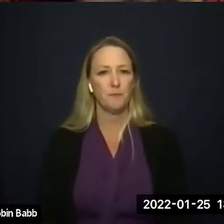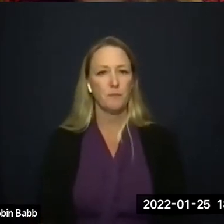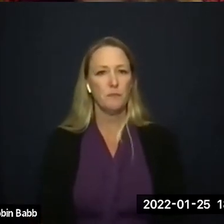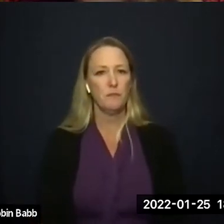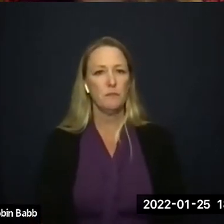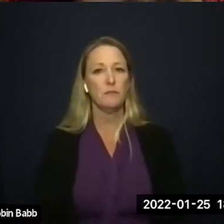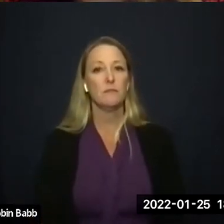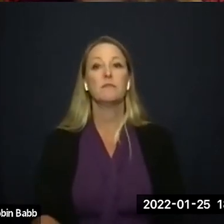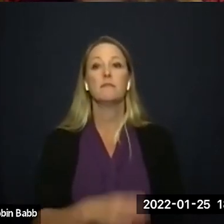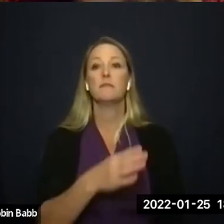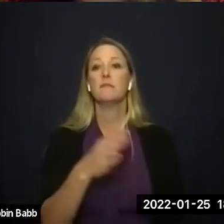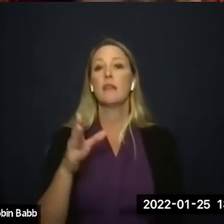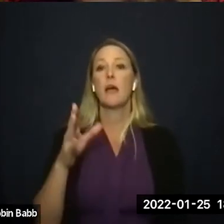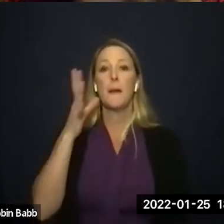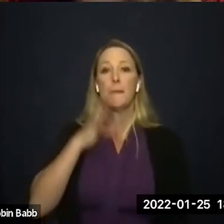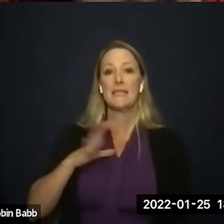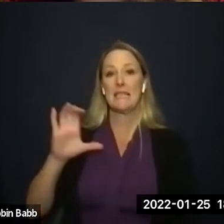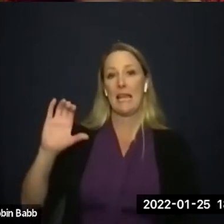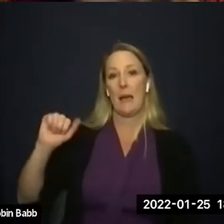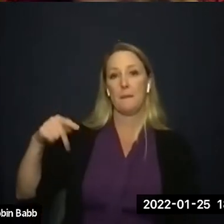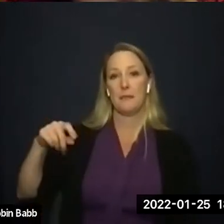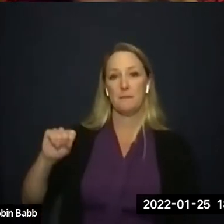okay miss capps